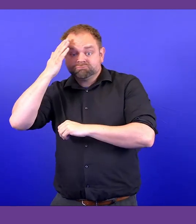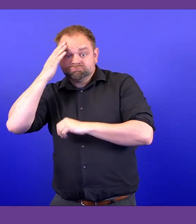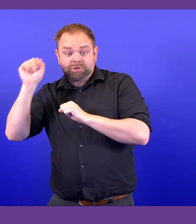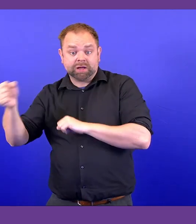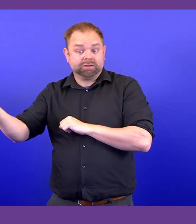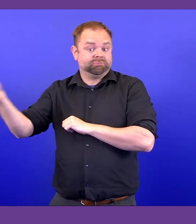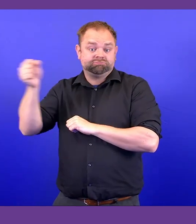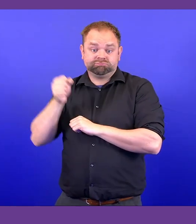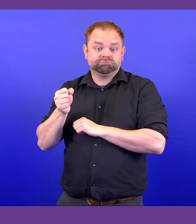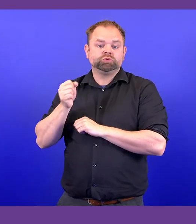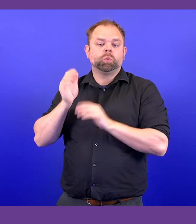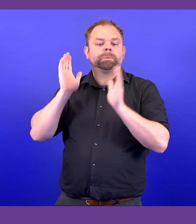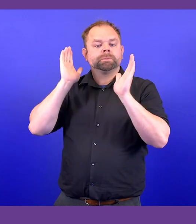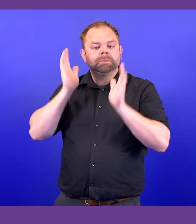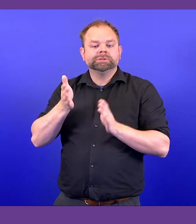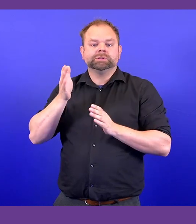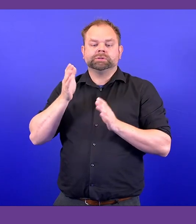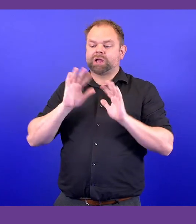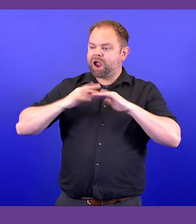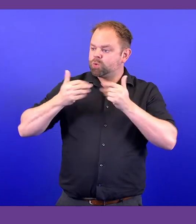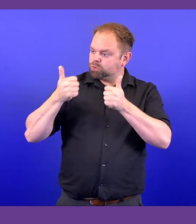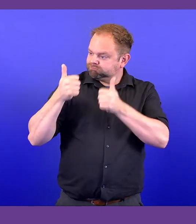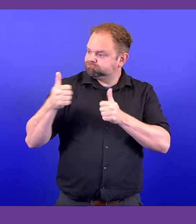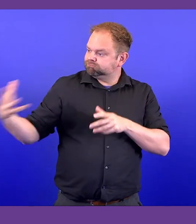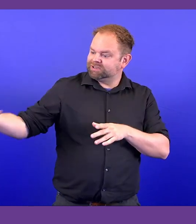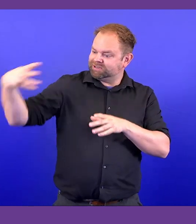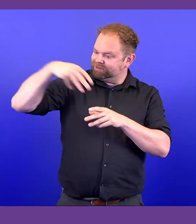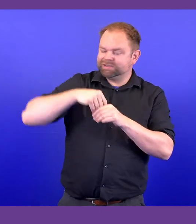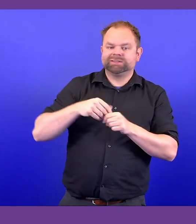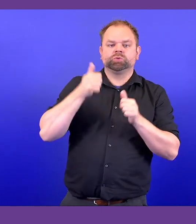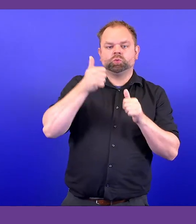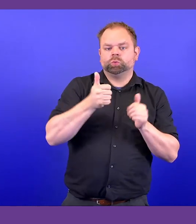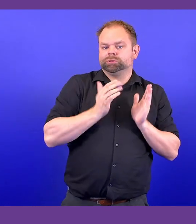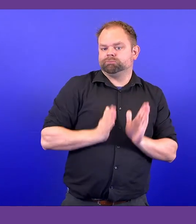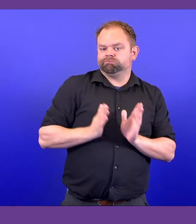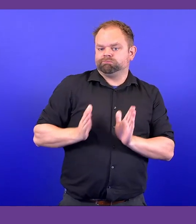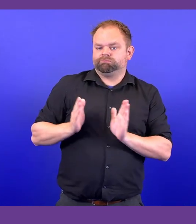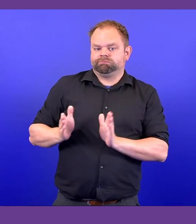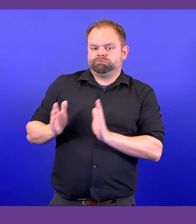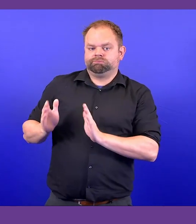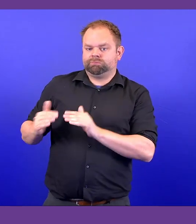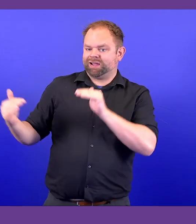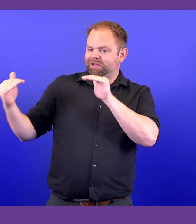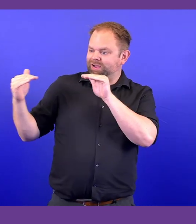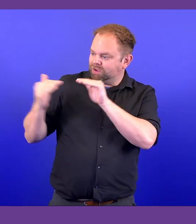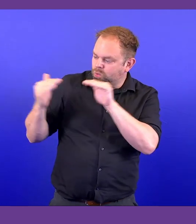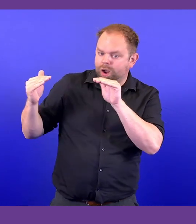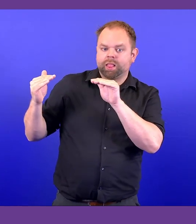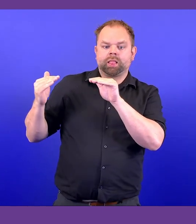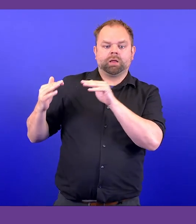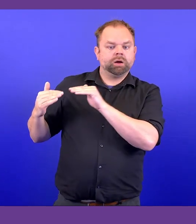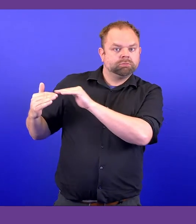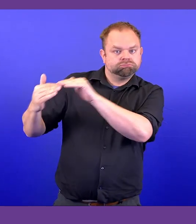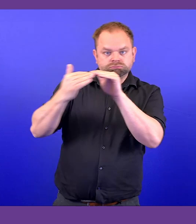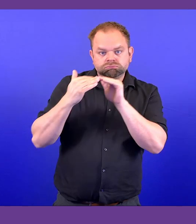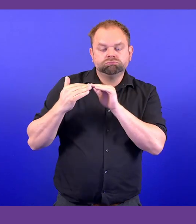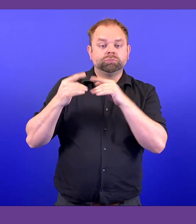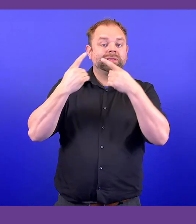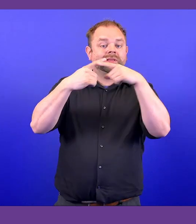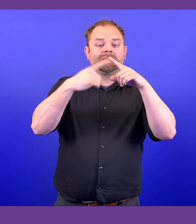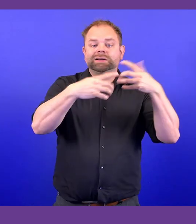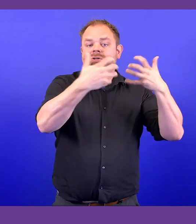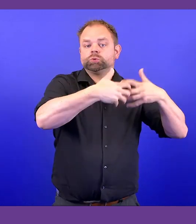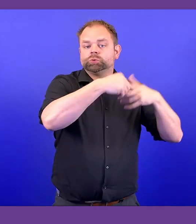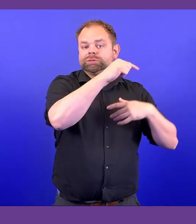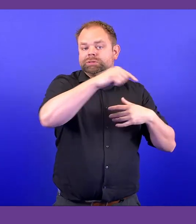is super important. Thank you. I wanted to move on to the third issue that I've identified, which